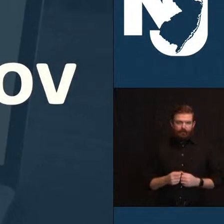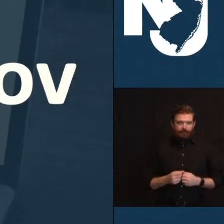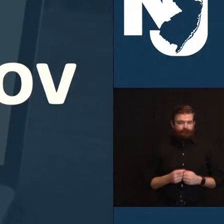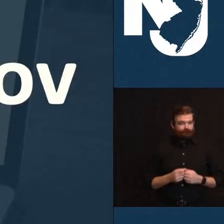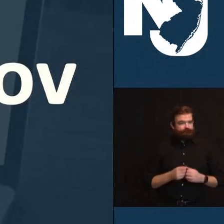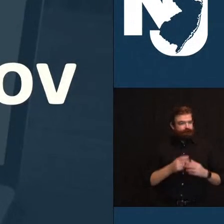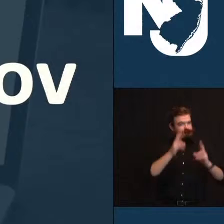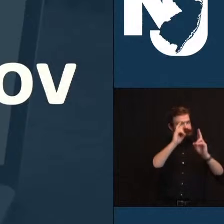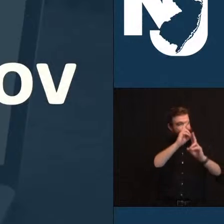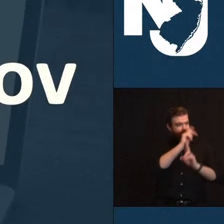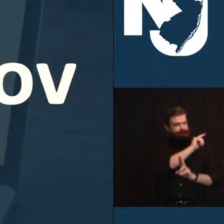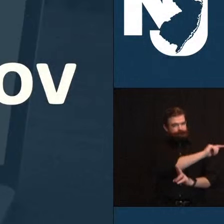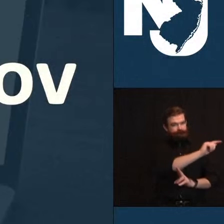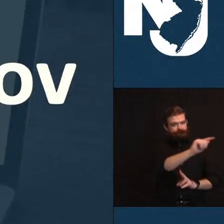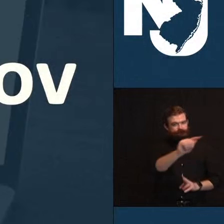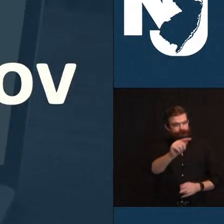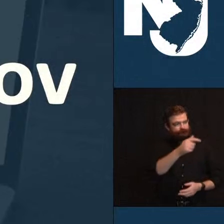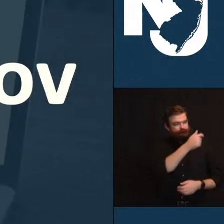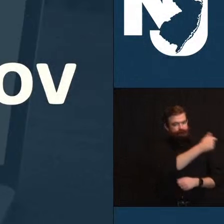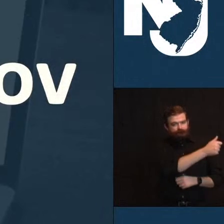may they all be remembered fondly.